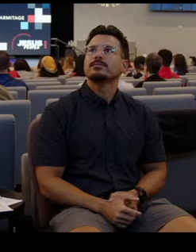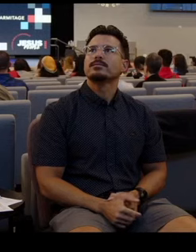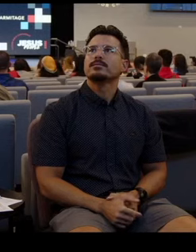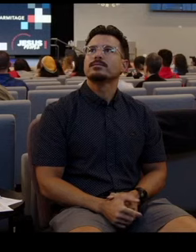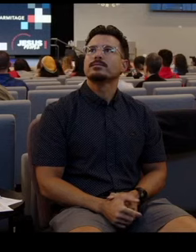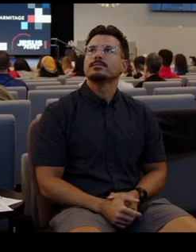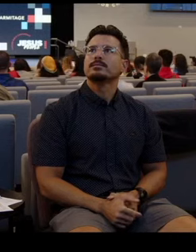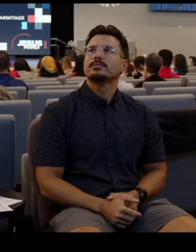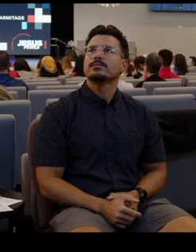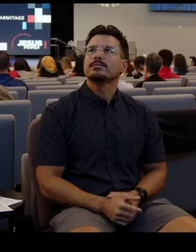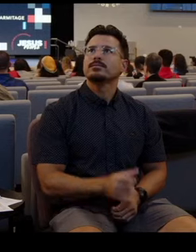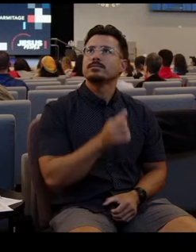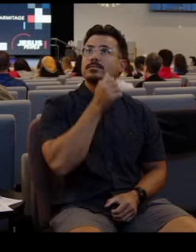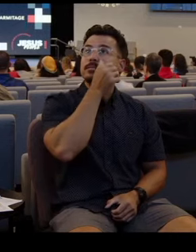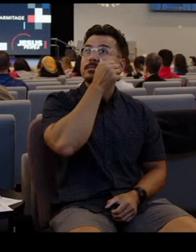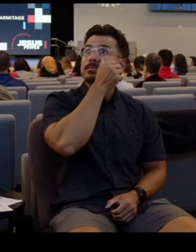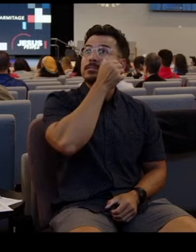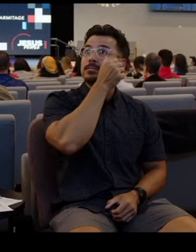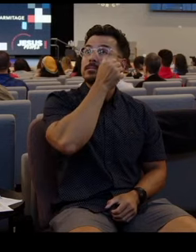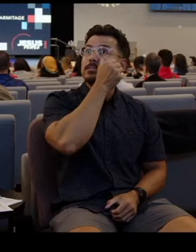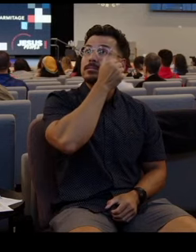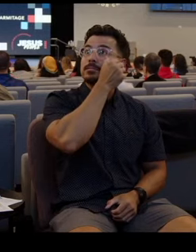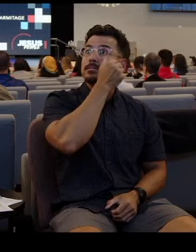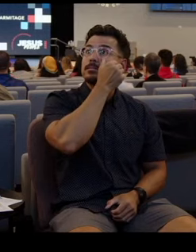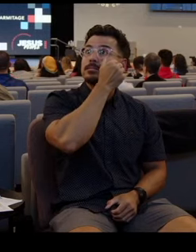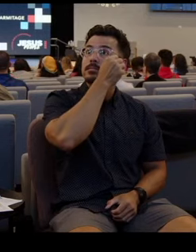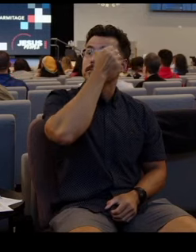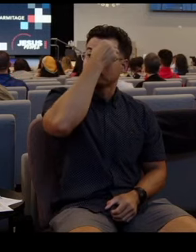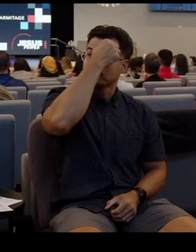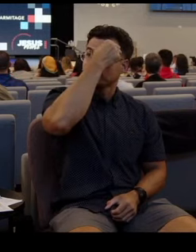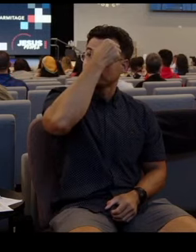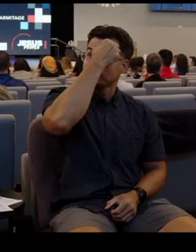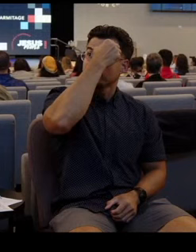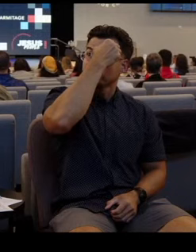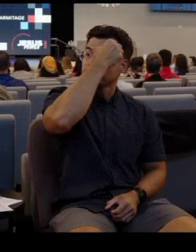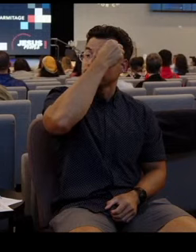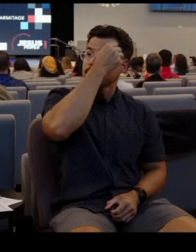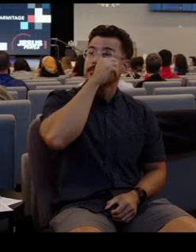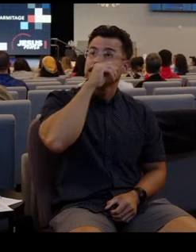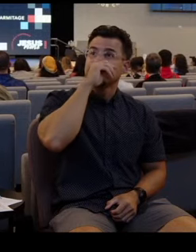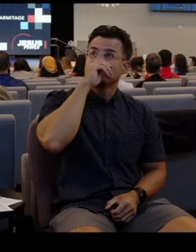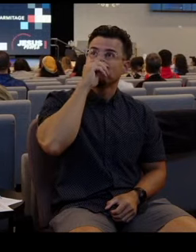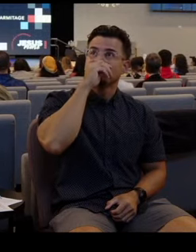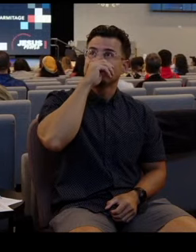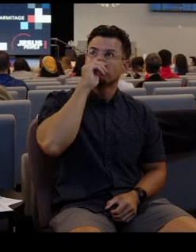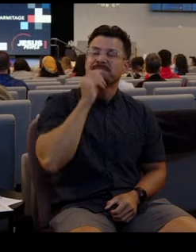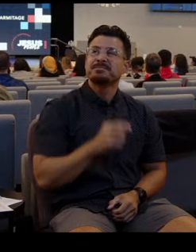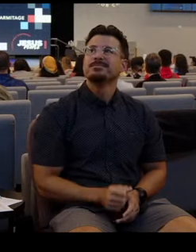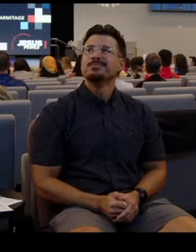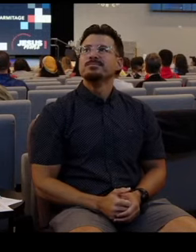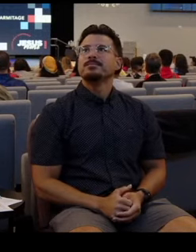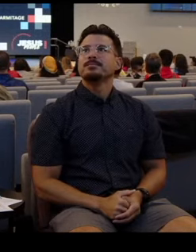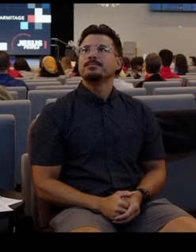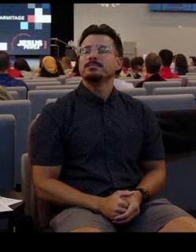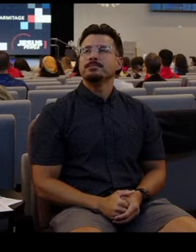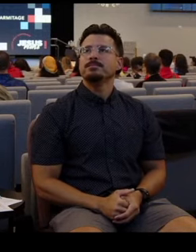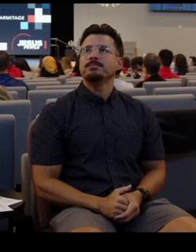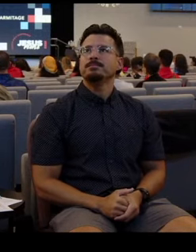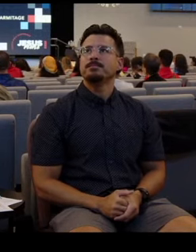primarily from the fact that each congregation was perfect in itself for all the purposes of its own church life.